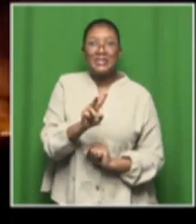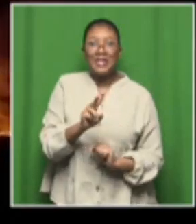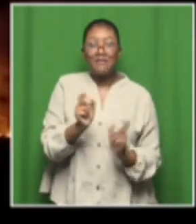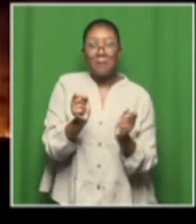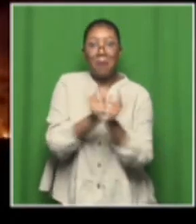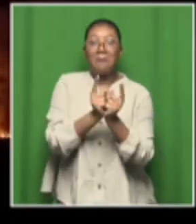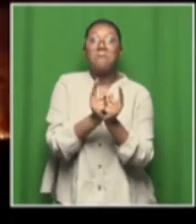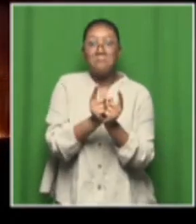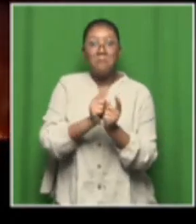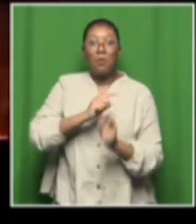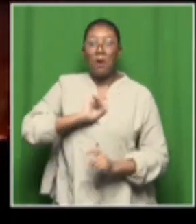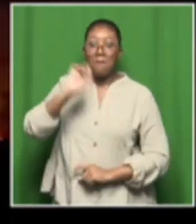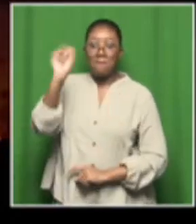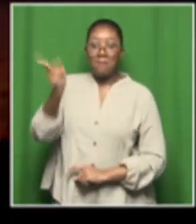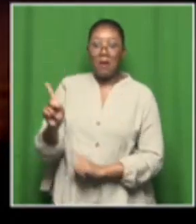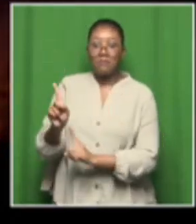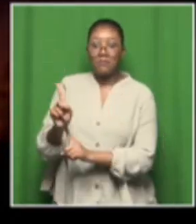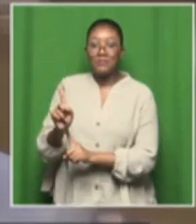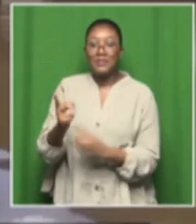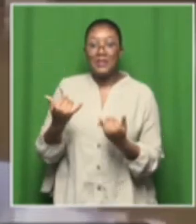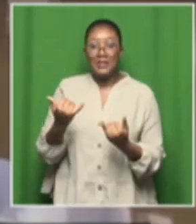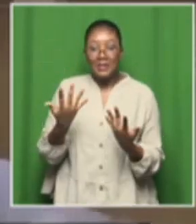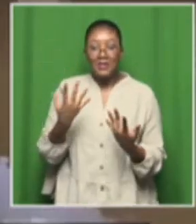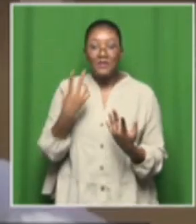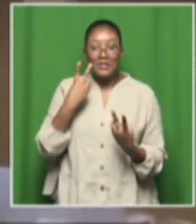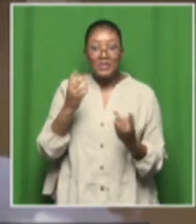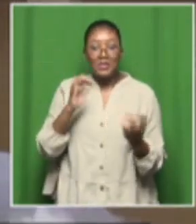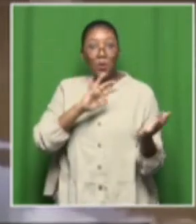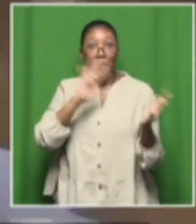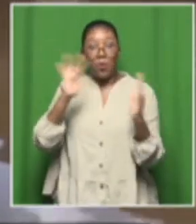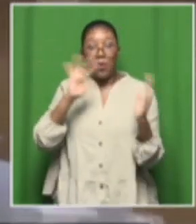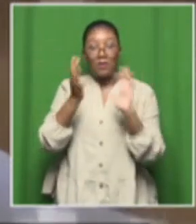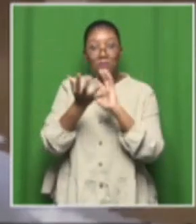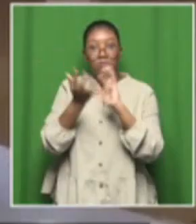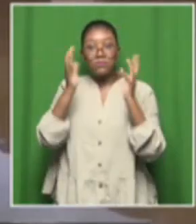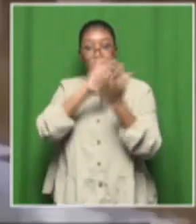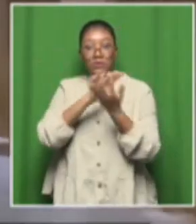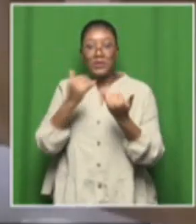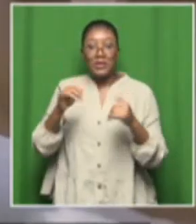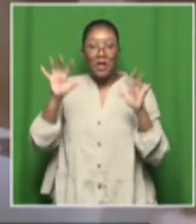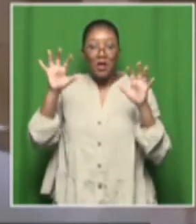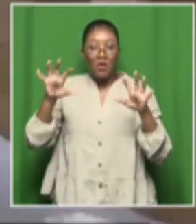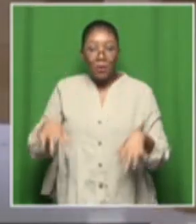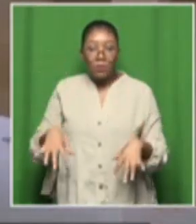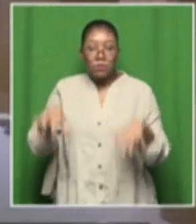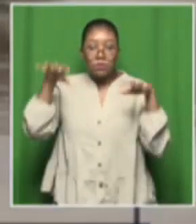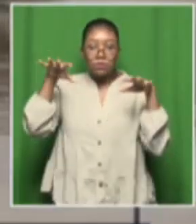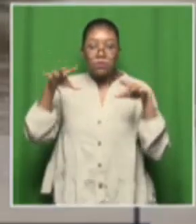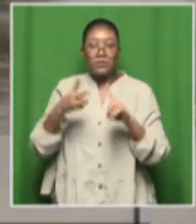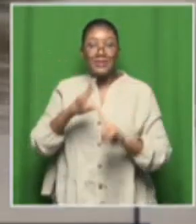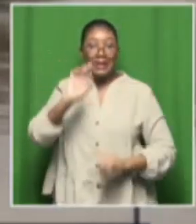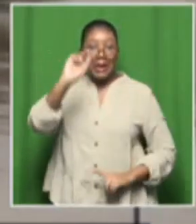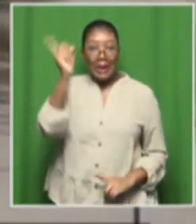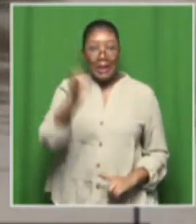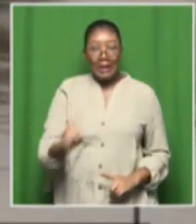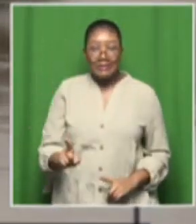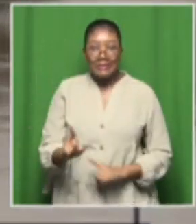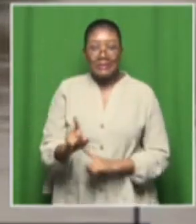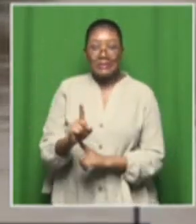Due to global warming, the change in weather patterns have led to extreme floods and lightning in South Africa.